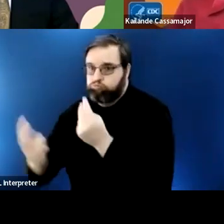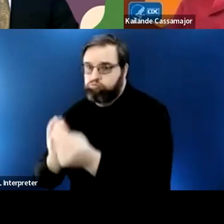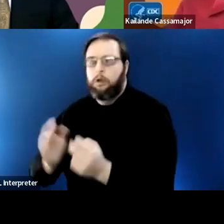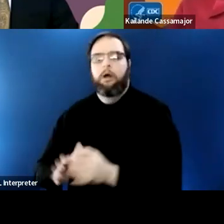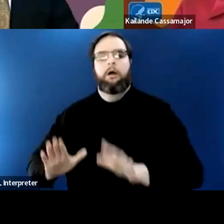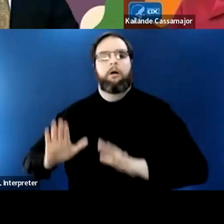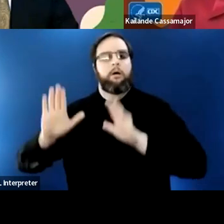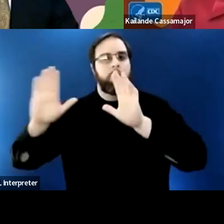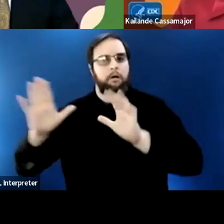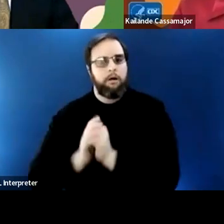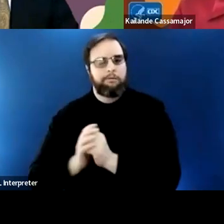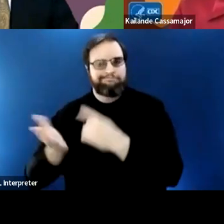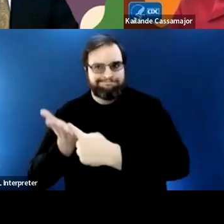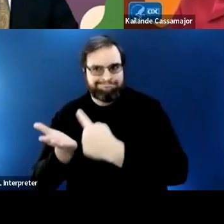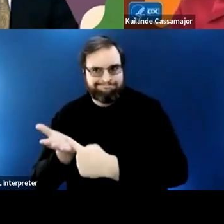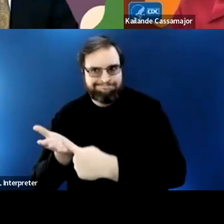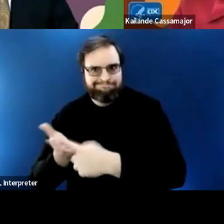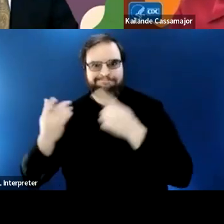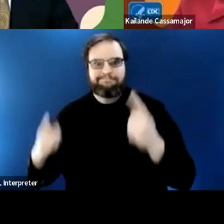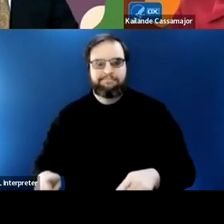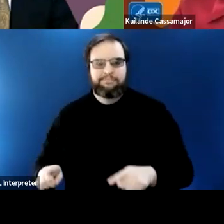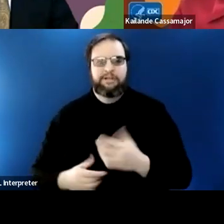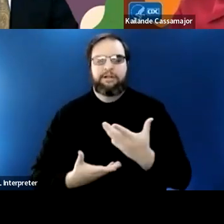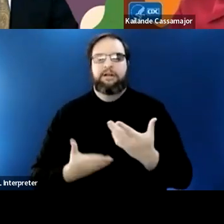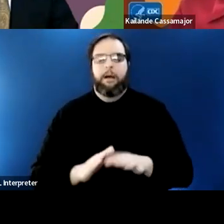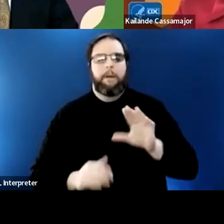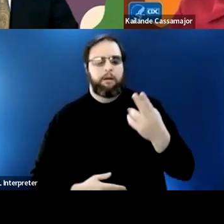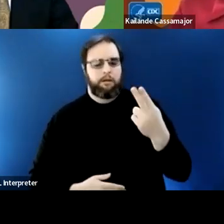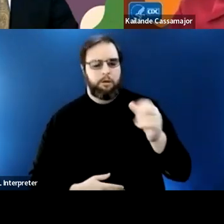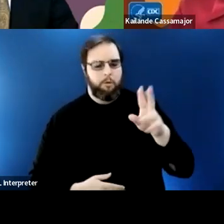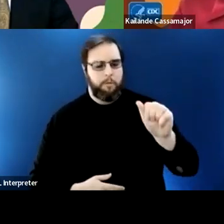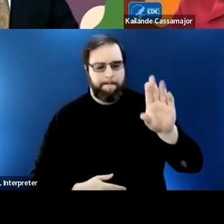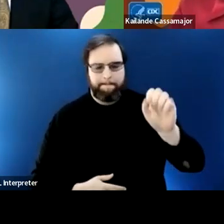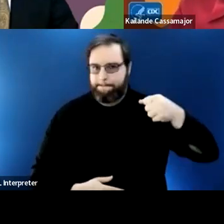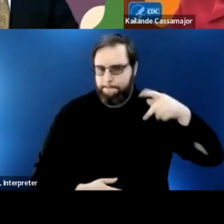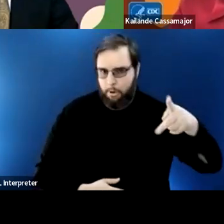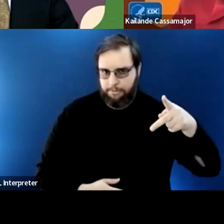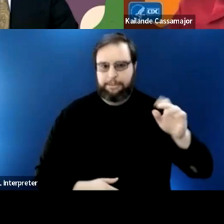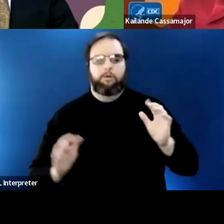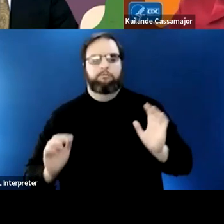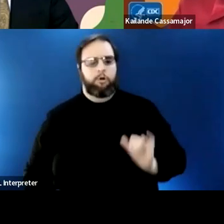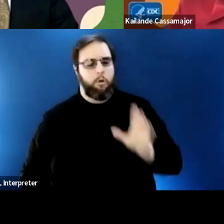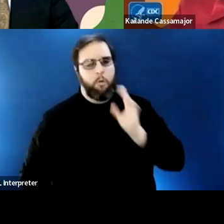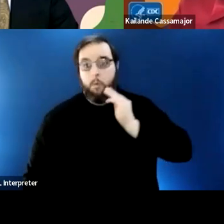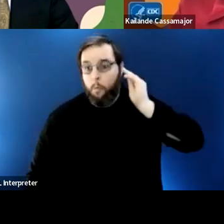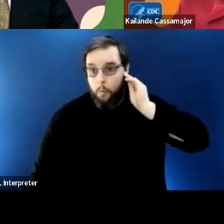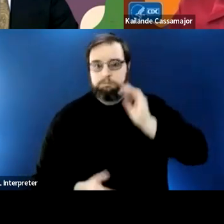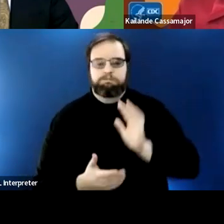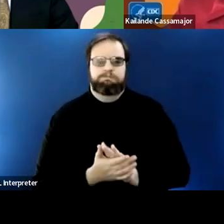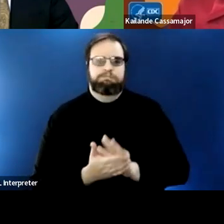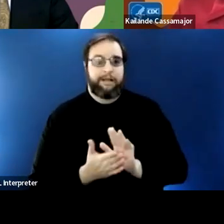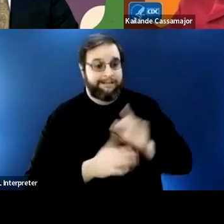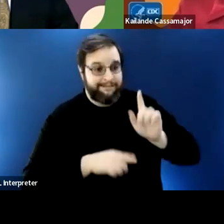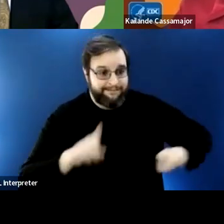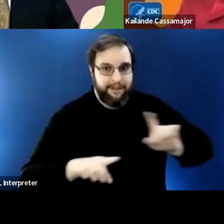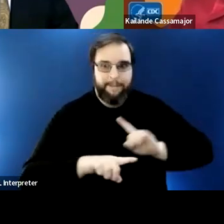wonderful discussion here about Tacoma Park that Kayla mentioned was her home. It's diverse, but it